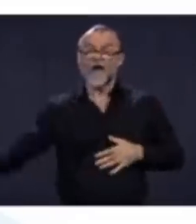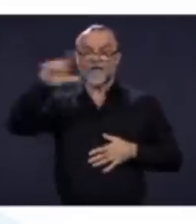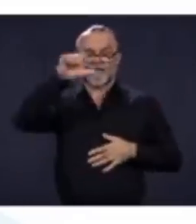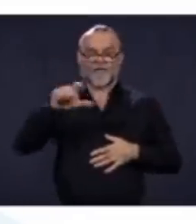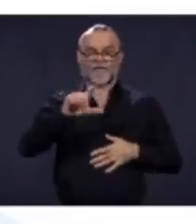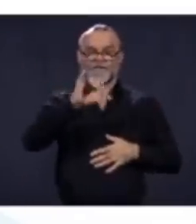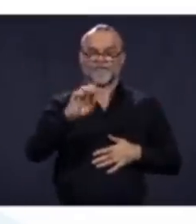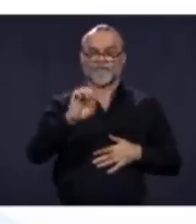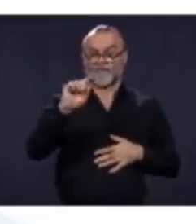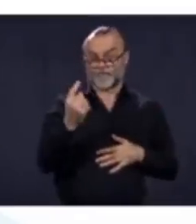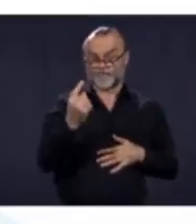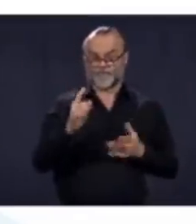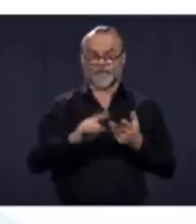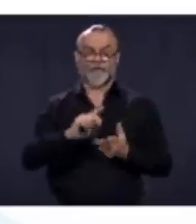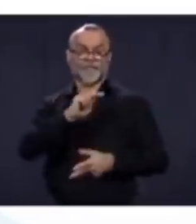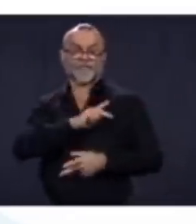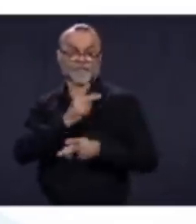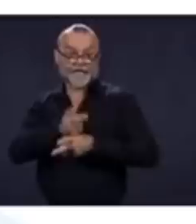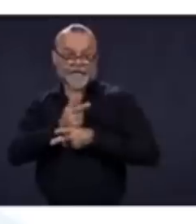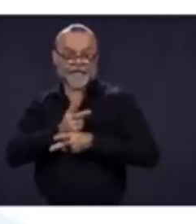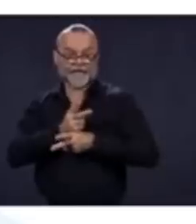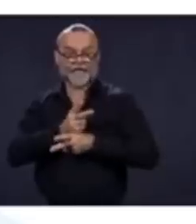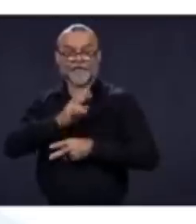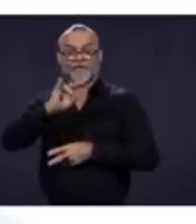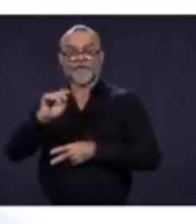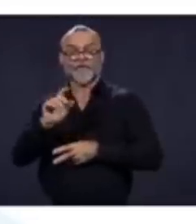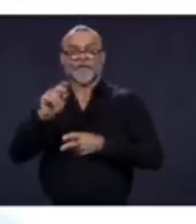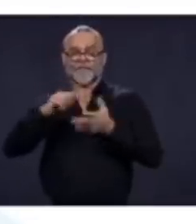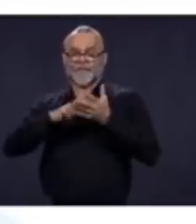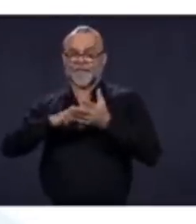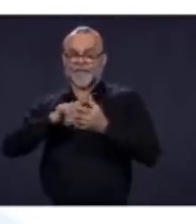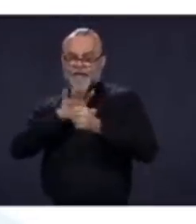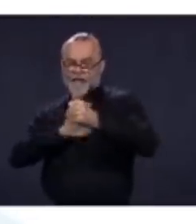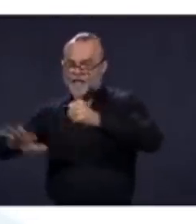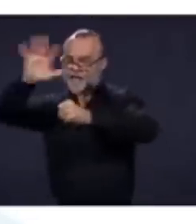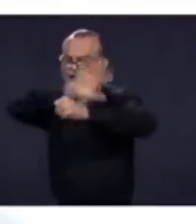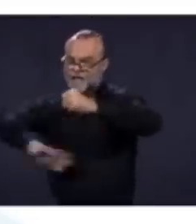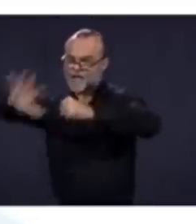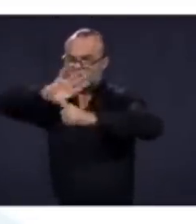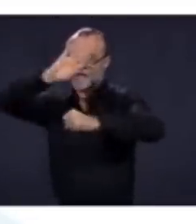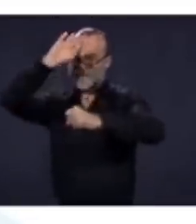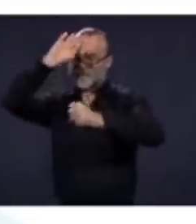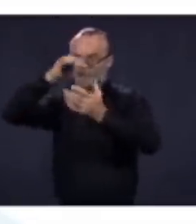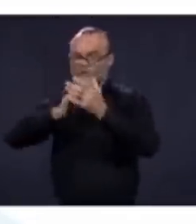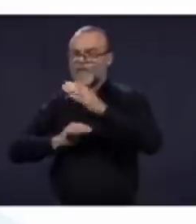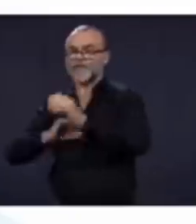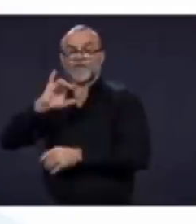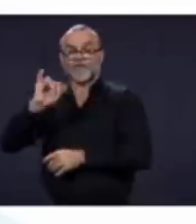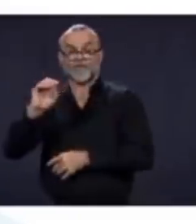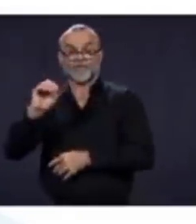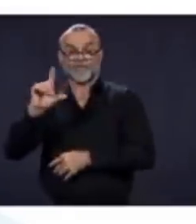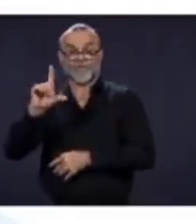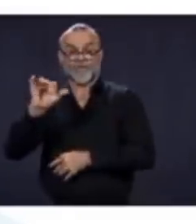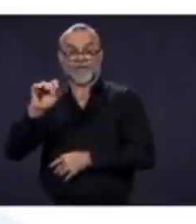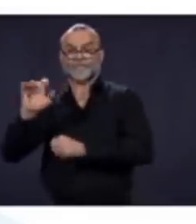For personal care, it will be from June 1st outside the Montreal region and the MRC de Joliette. The date remains